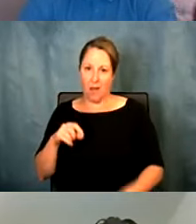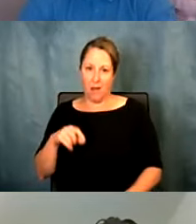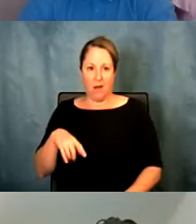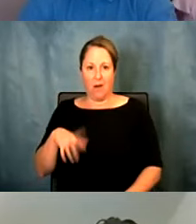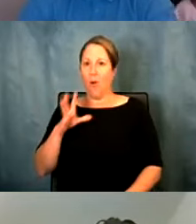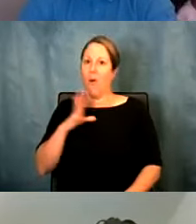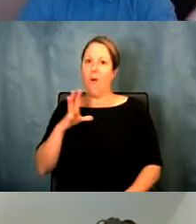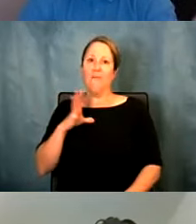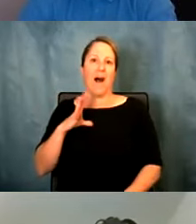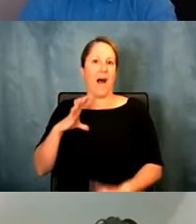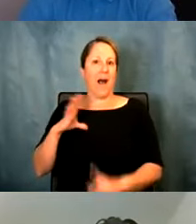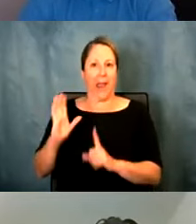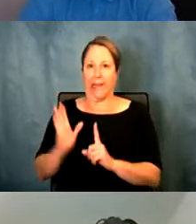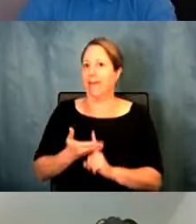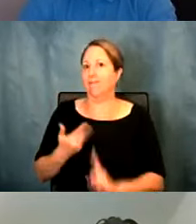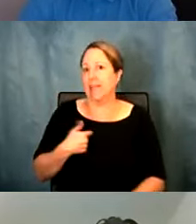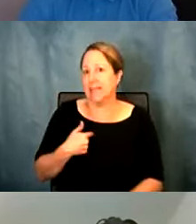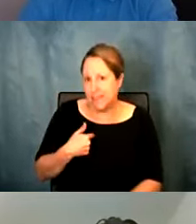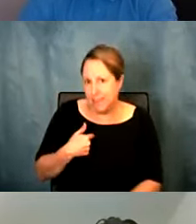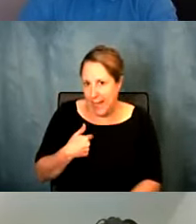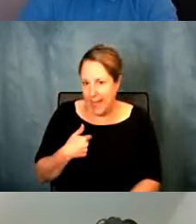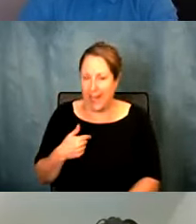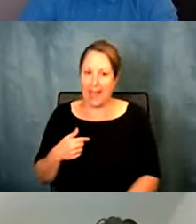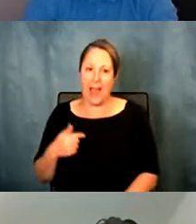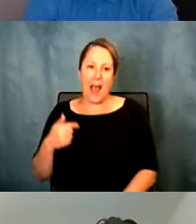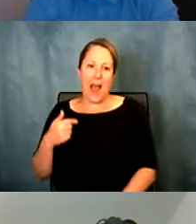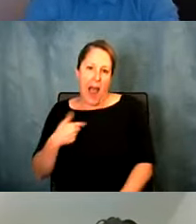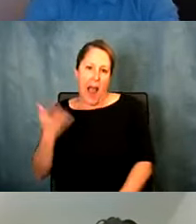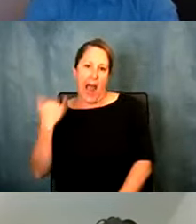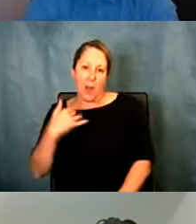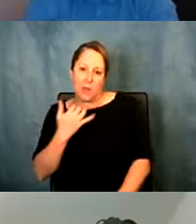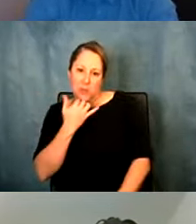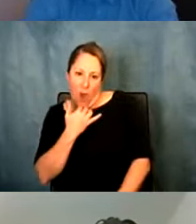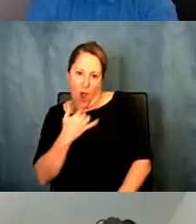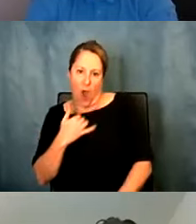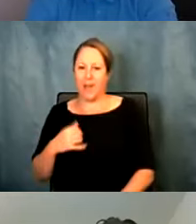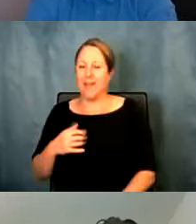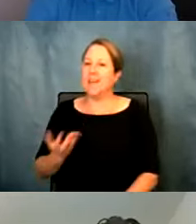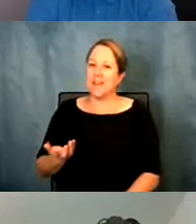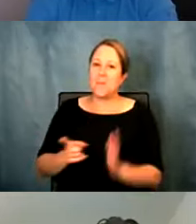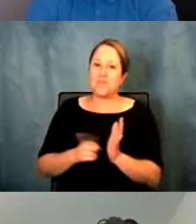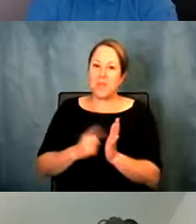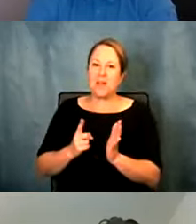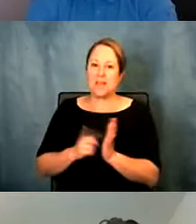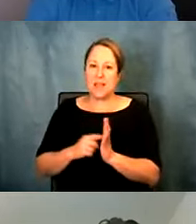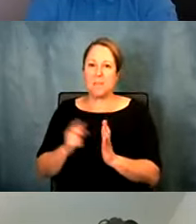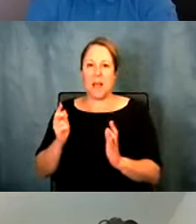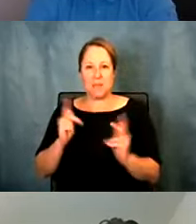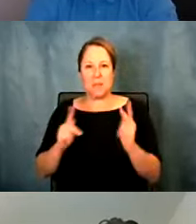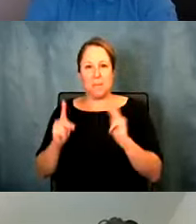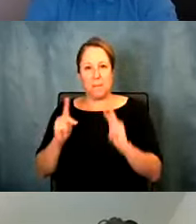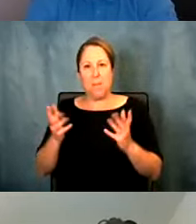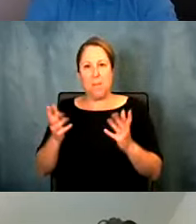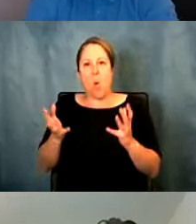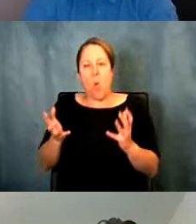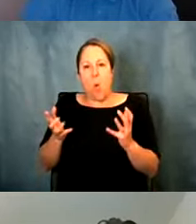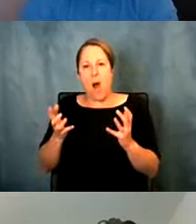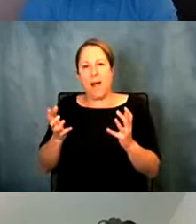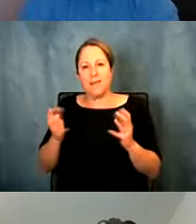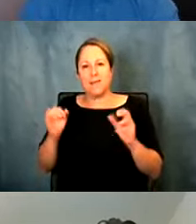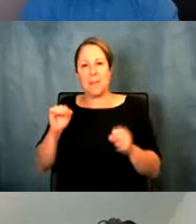that we were right and they were wrong in their stance, right? So sometimes people want the space and the grace to change their